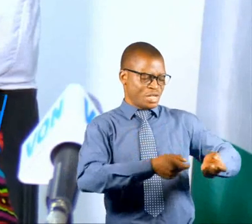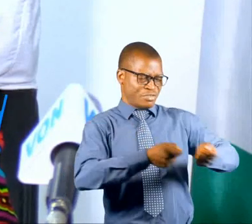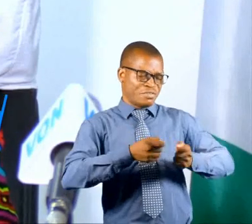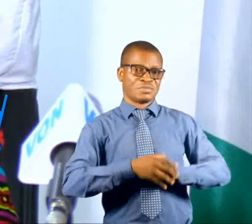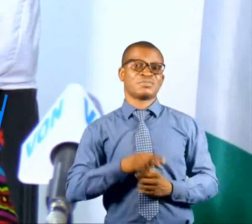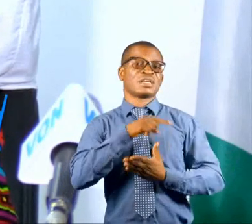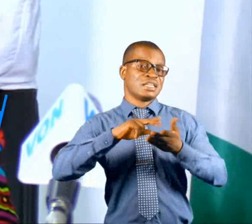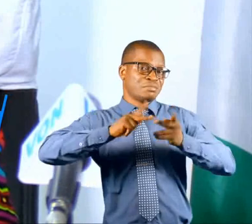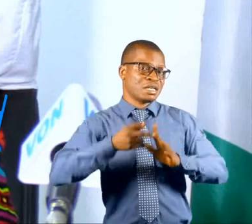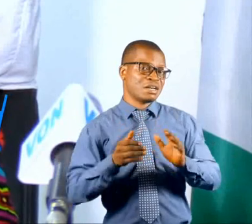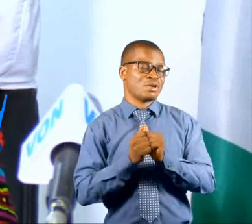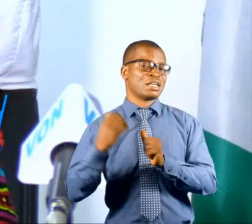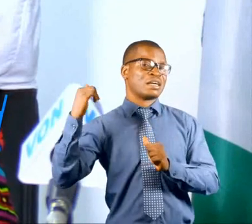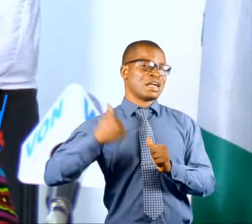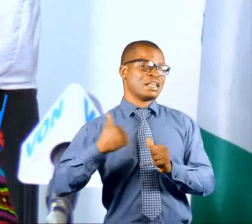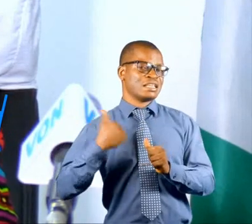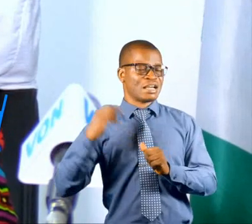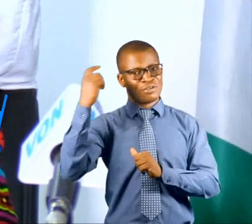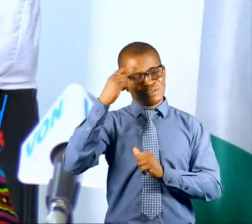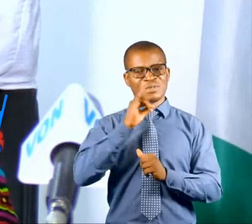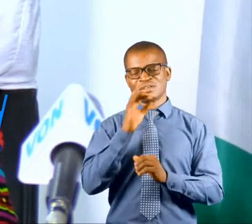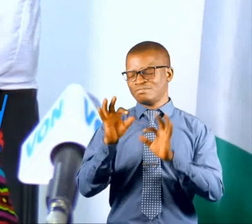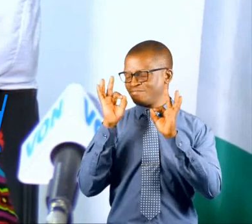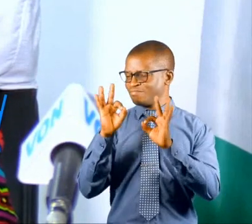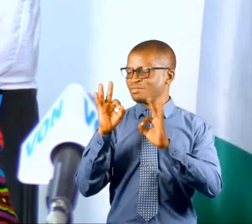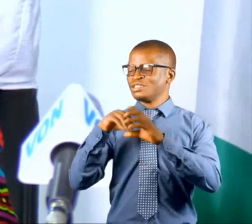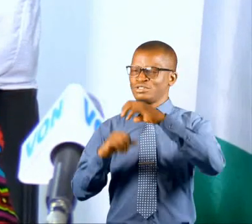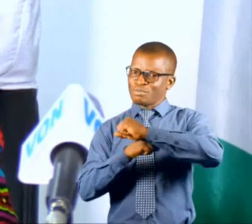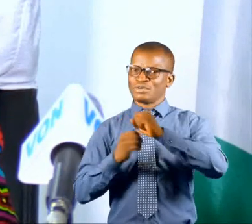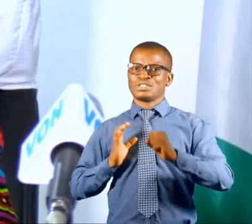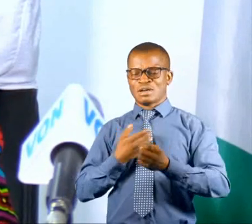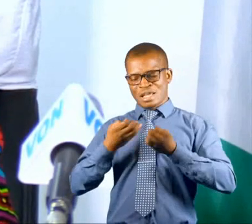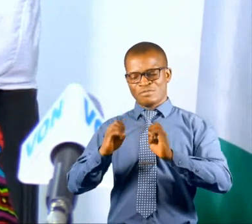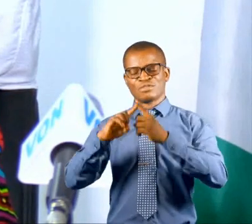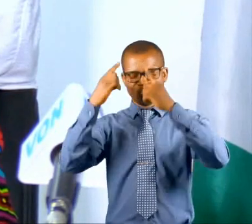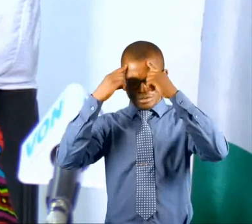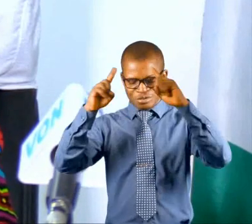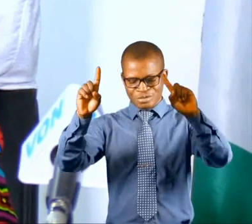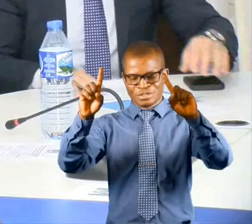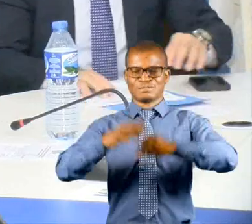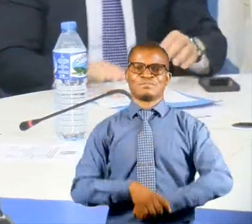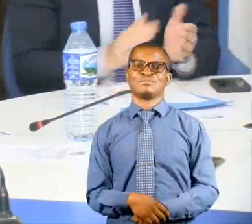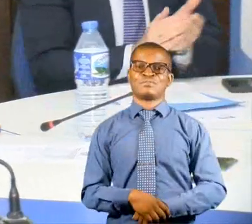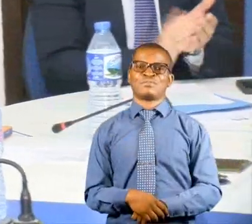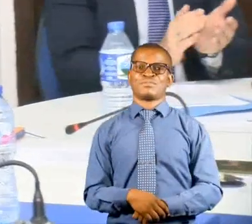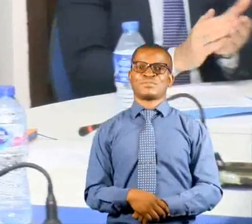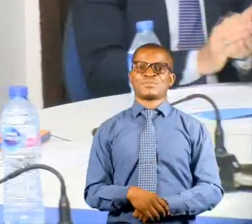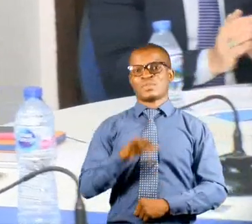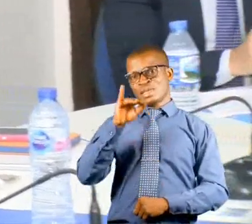trafficking. This partnership with the Ghanaian government is valuable in supporting our efforts to succeed.